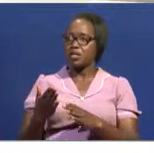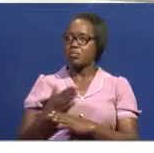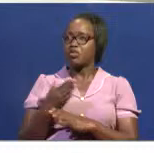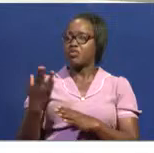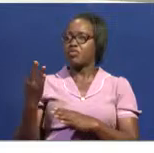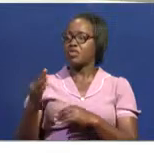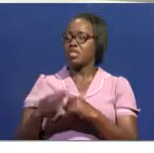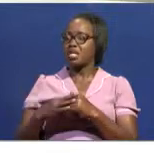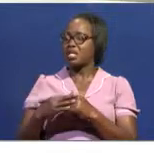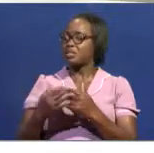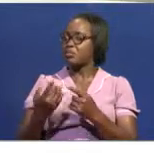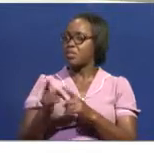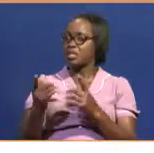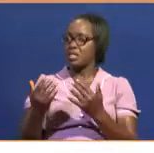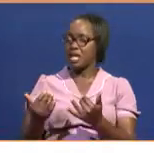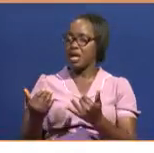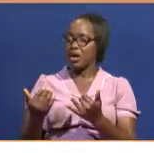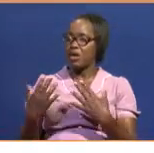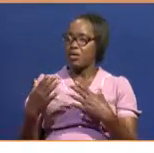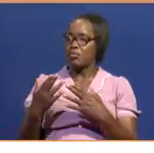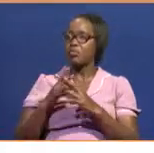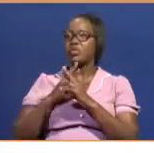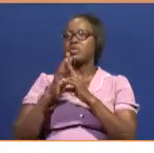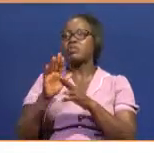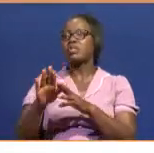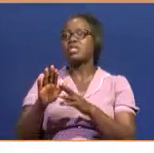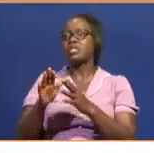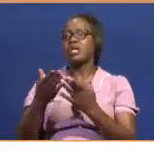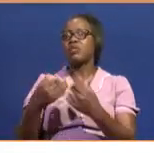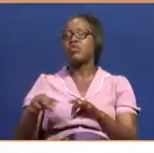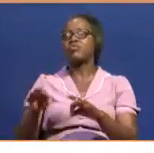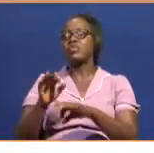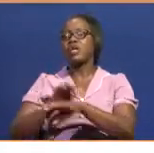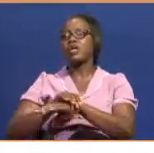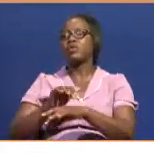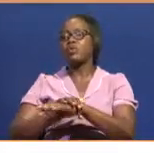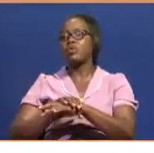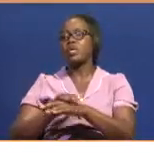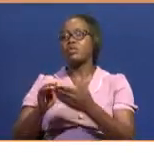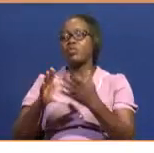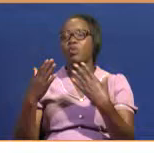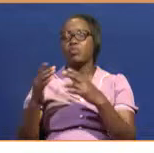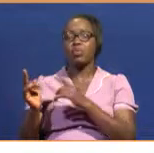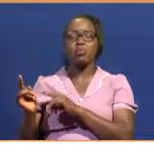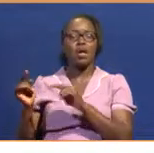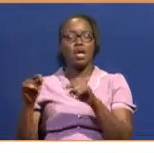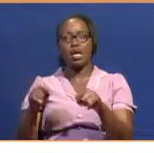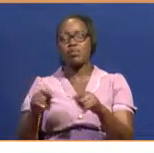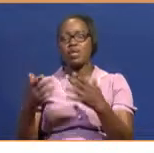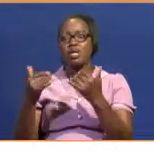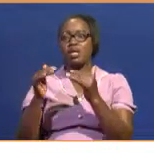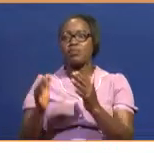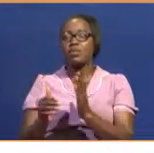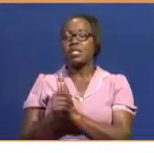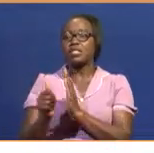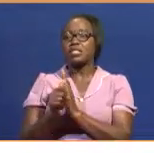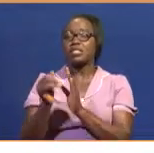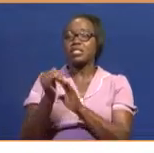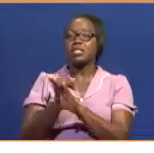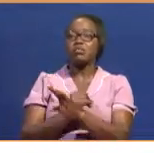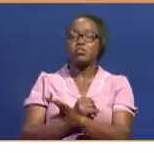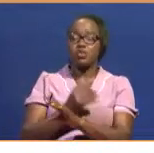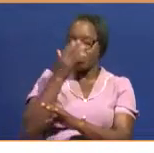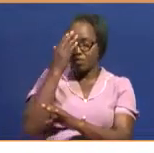players coming in, but the people who have come have given feedback that our grounds are very good, and we are getting more people coming in. Our players' skills are also